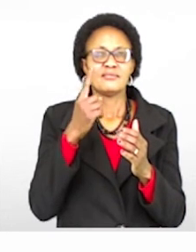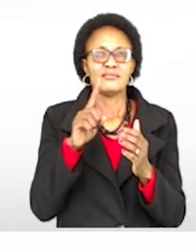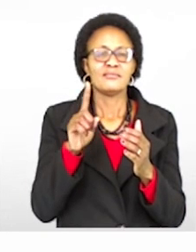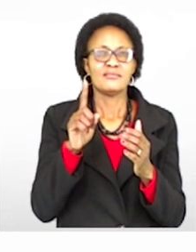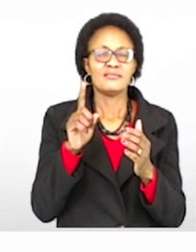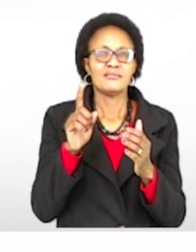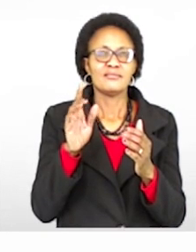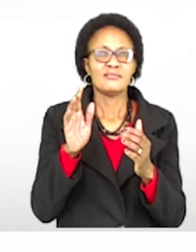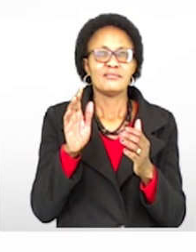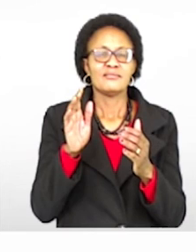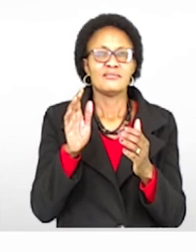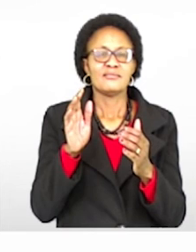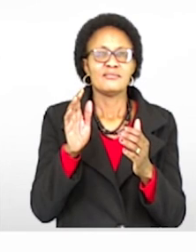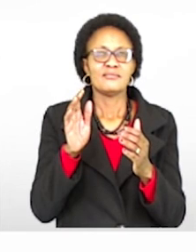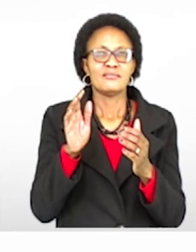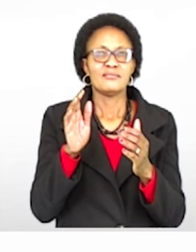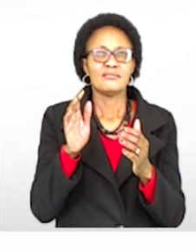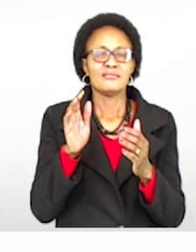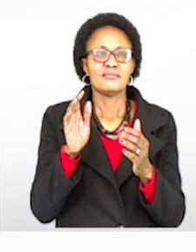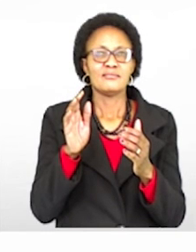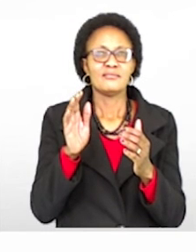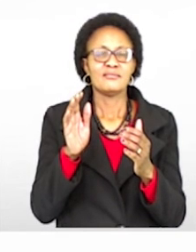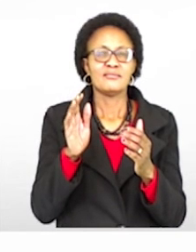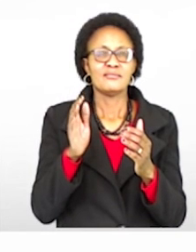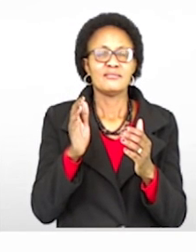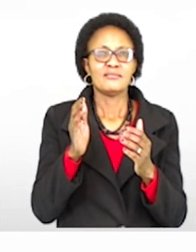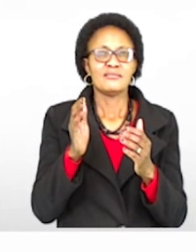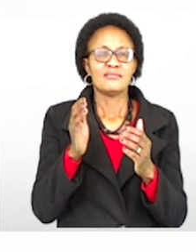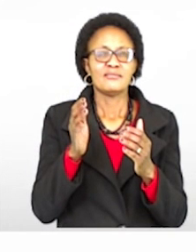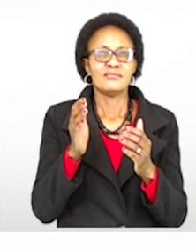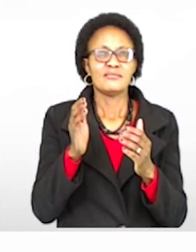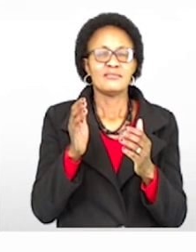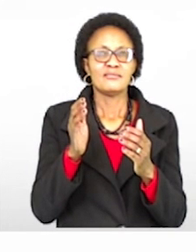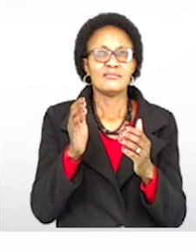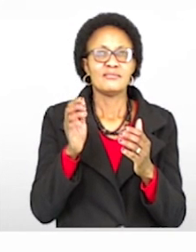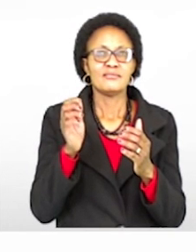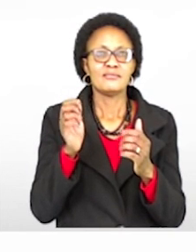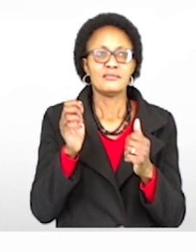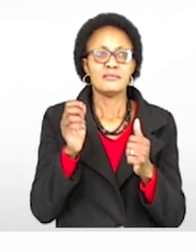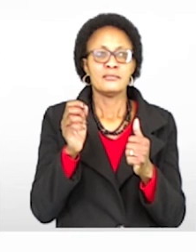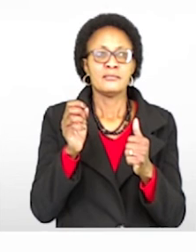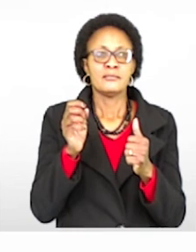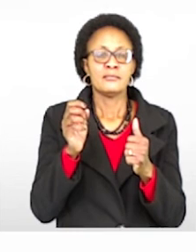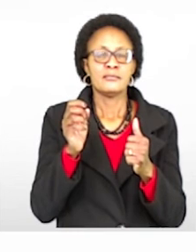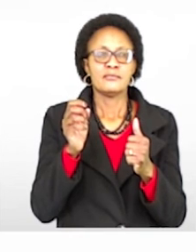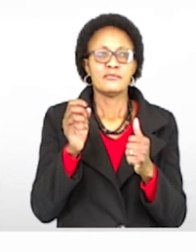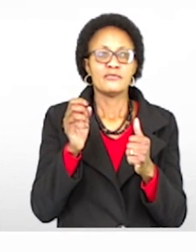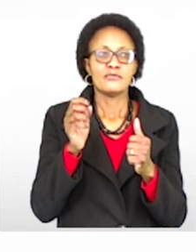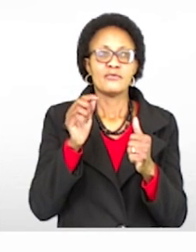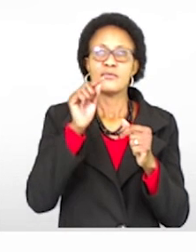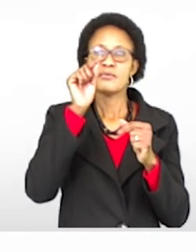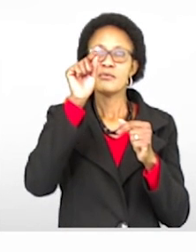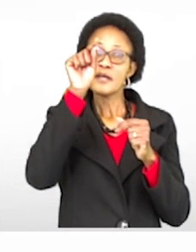you are able to do it, once you get down to the fire, you can see that there is an arrow there at